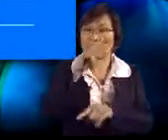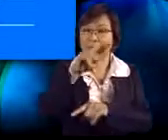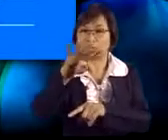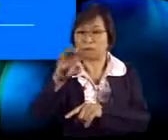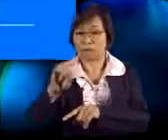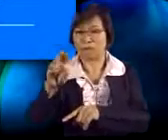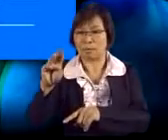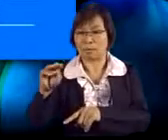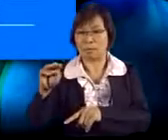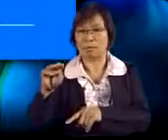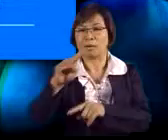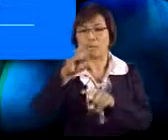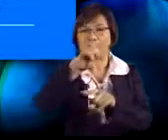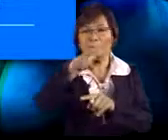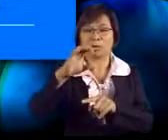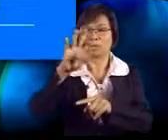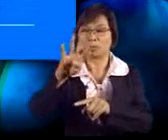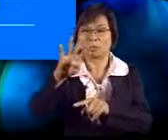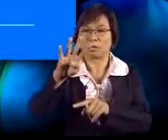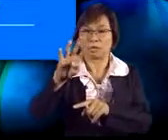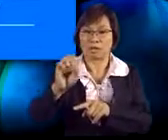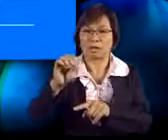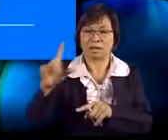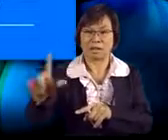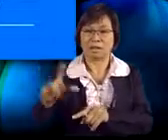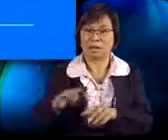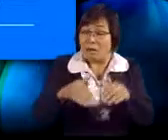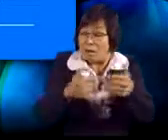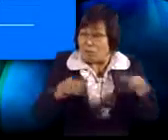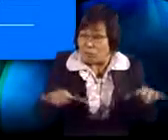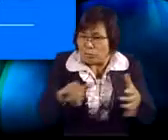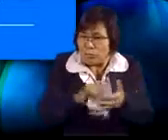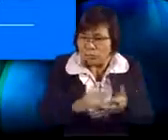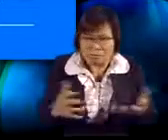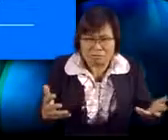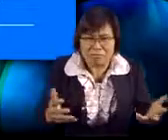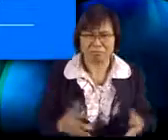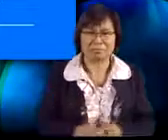240 liters. How did I do that?